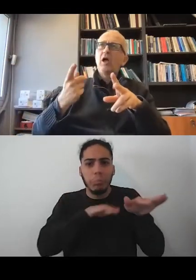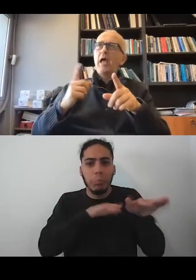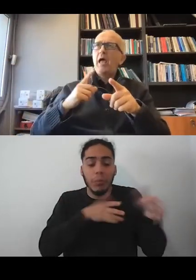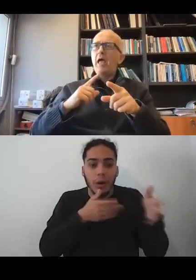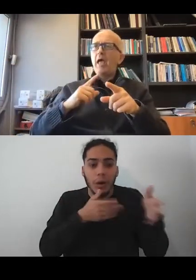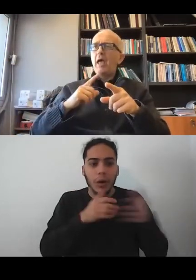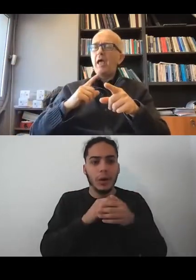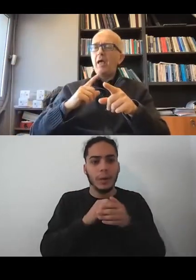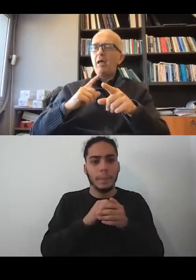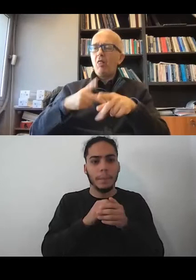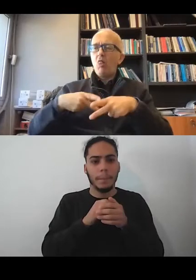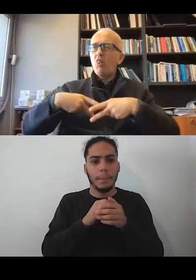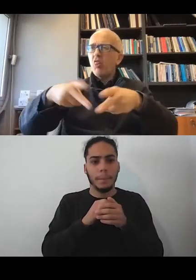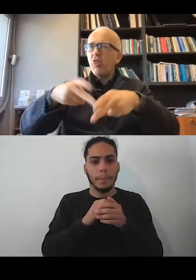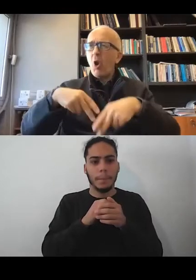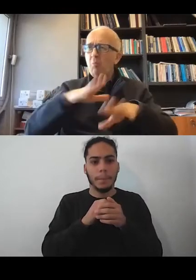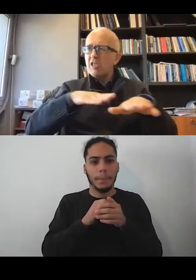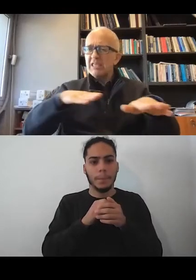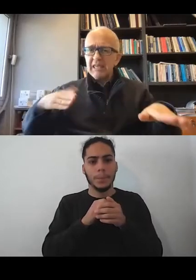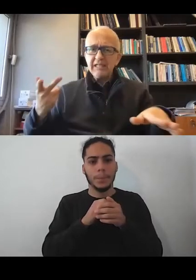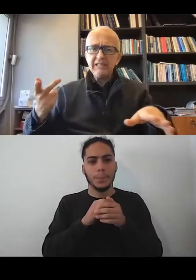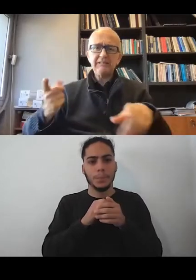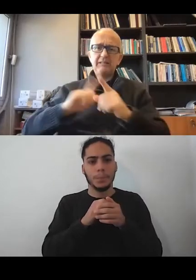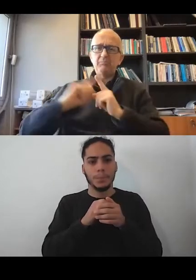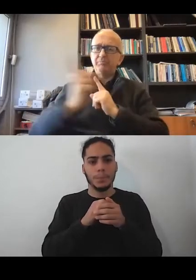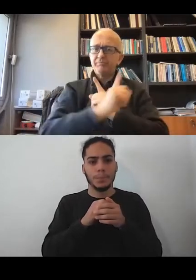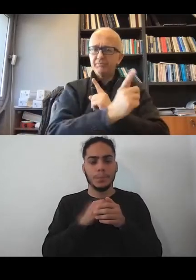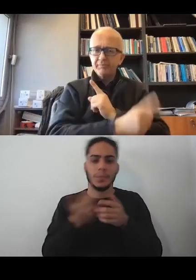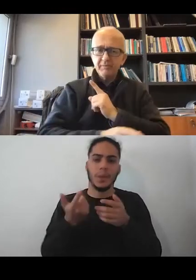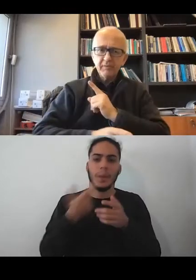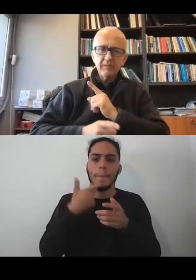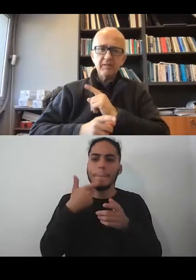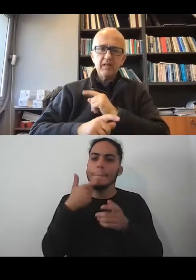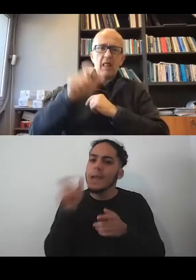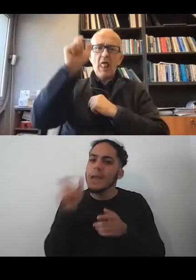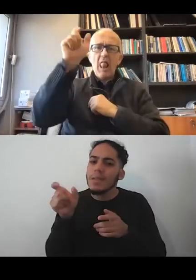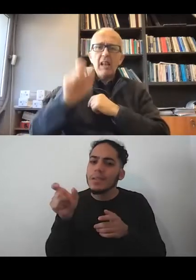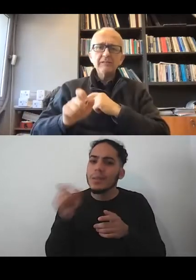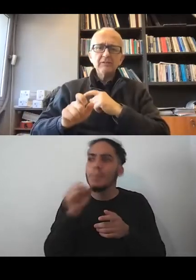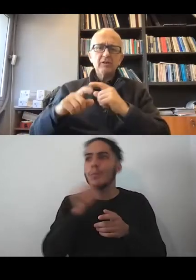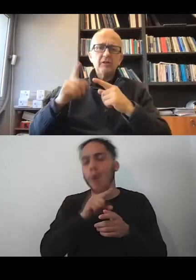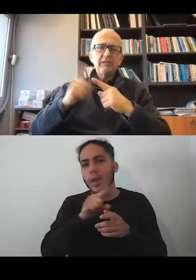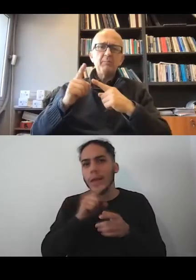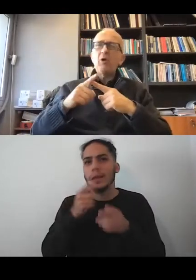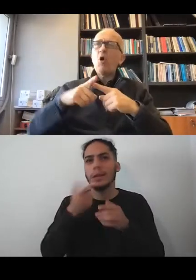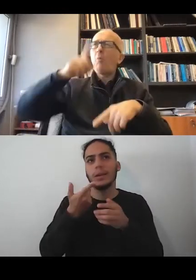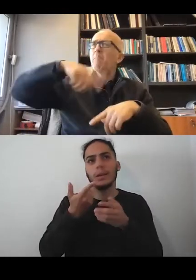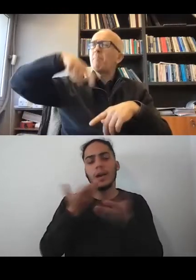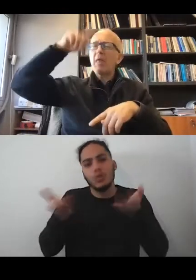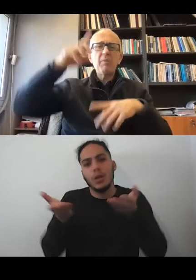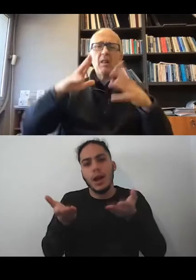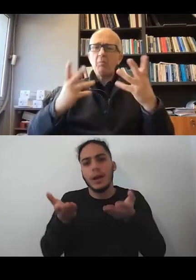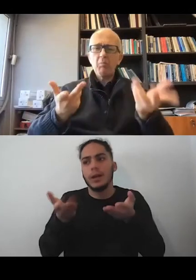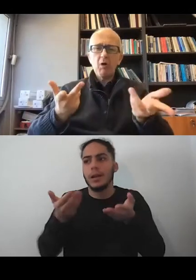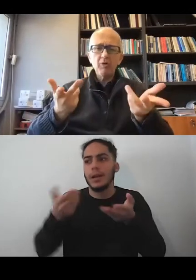Lexicon that can be used to describe typical activities during the day, like getting up,